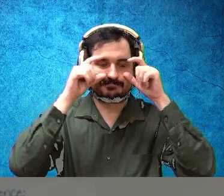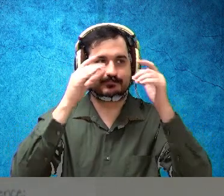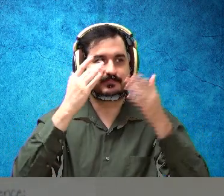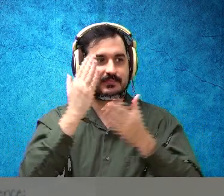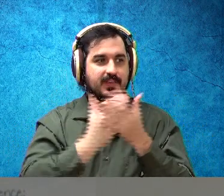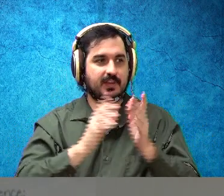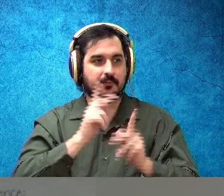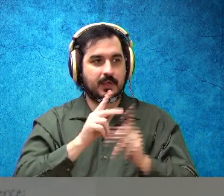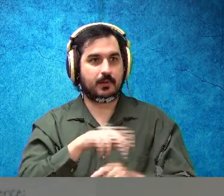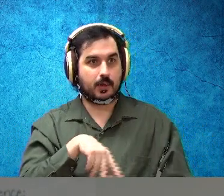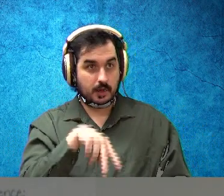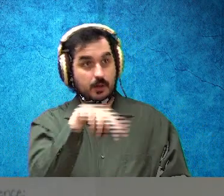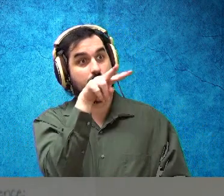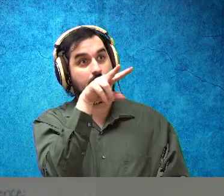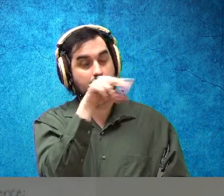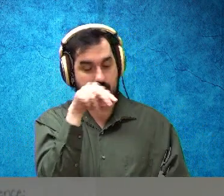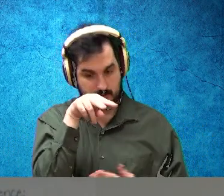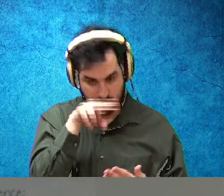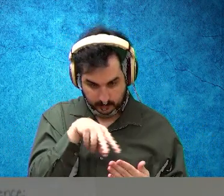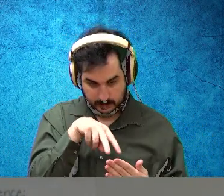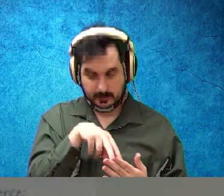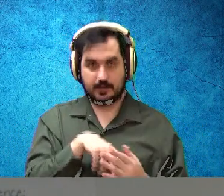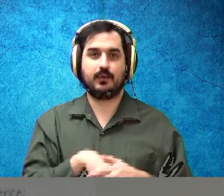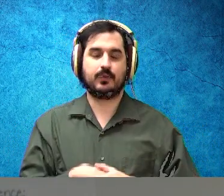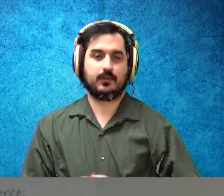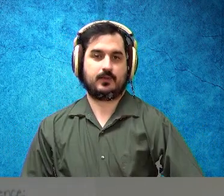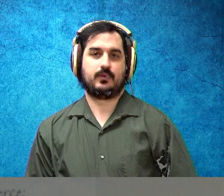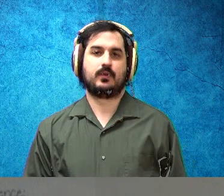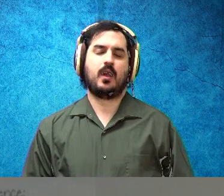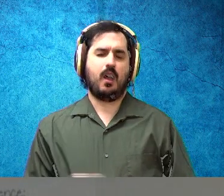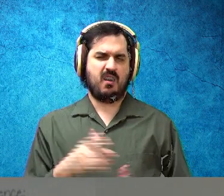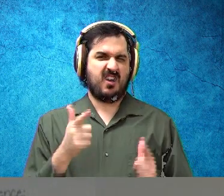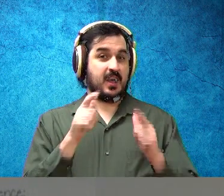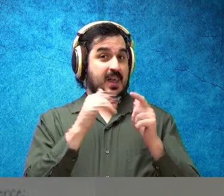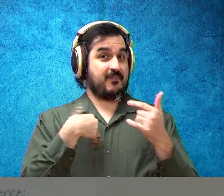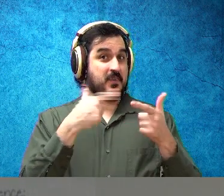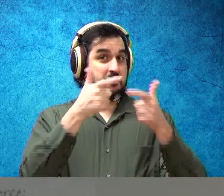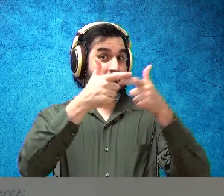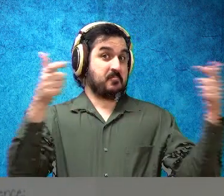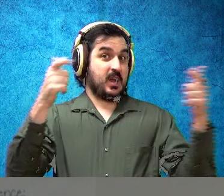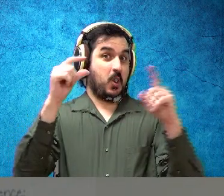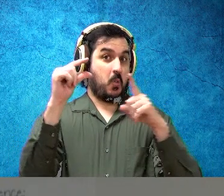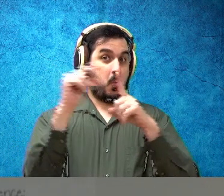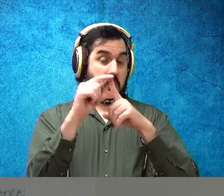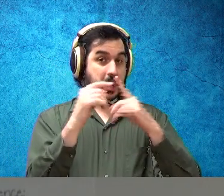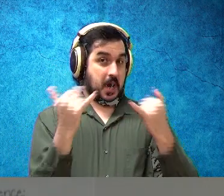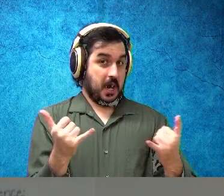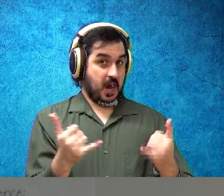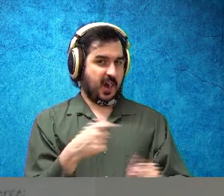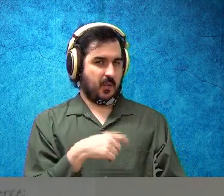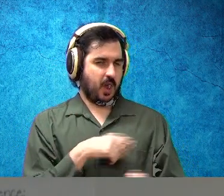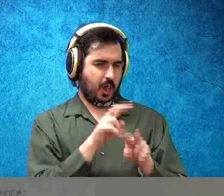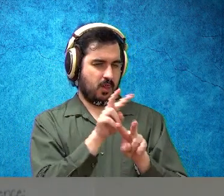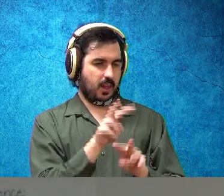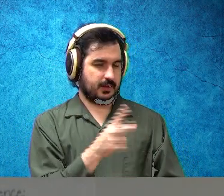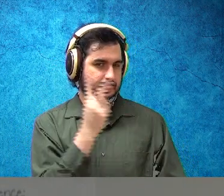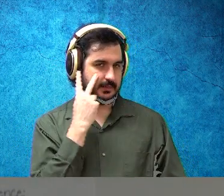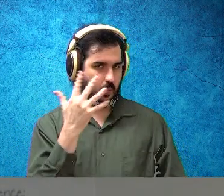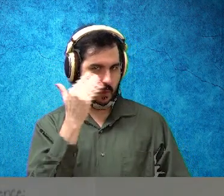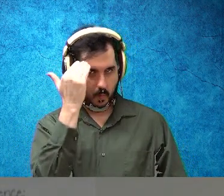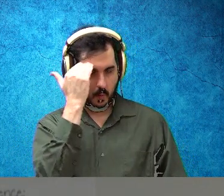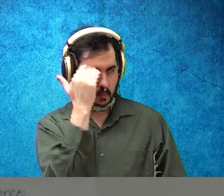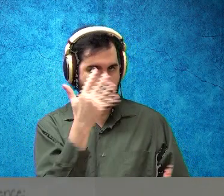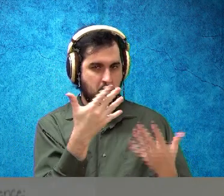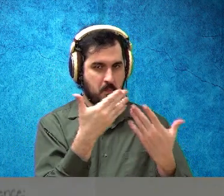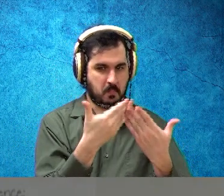out, and then to read. Okay, here's a big word. Remember I told you we'd look at these things and see what we know and break them down?